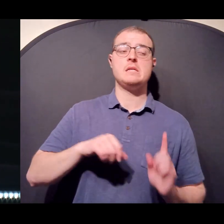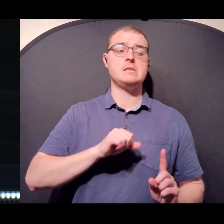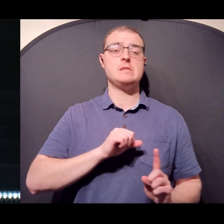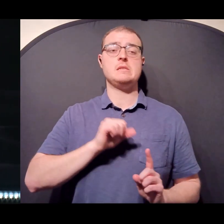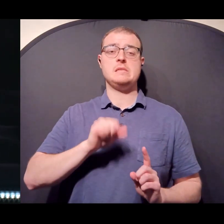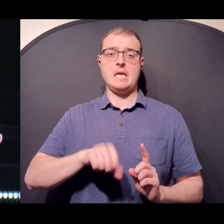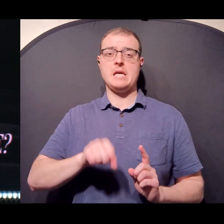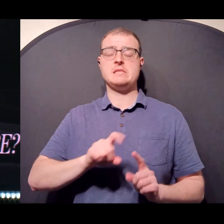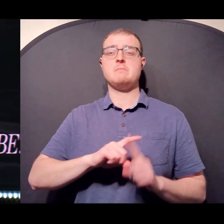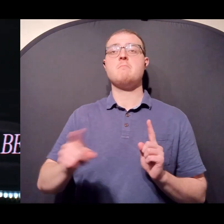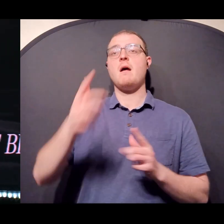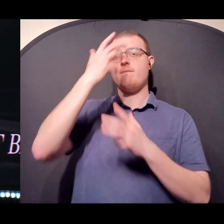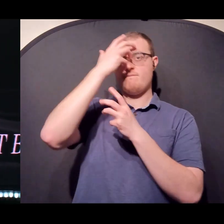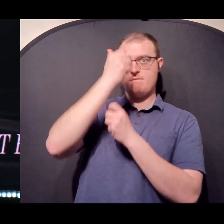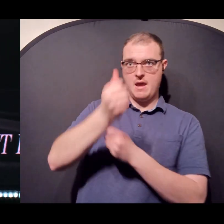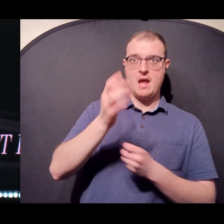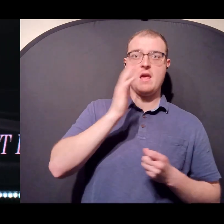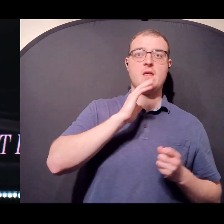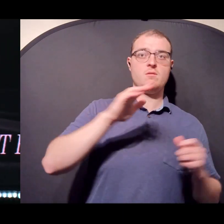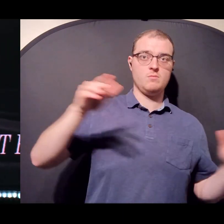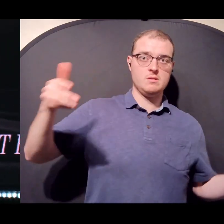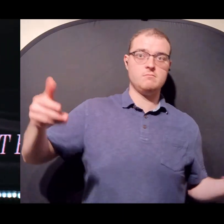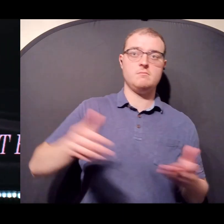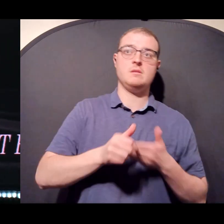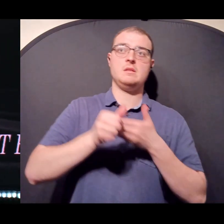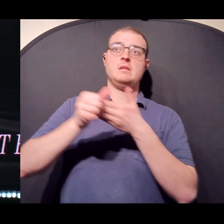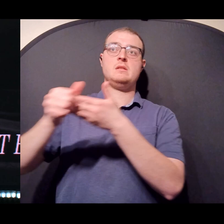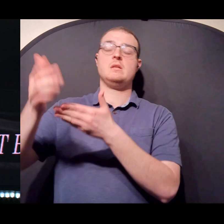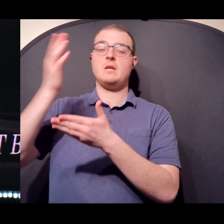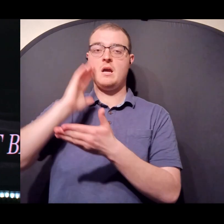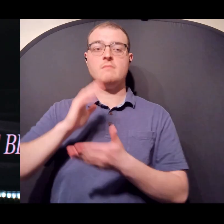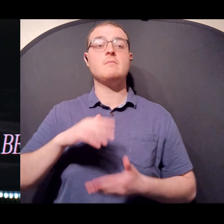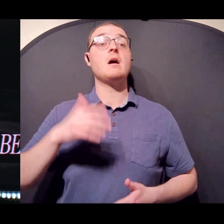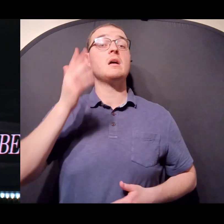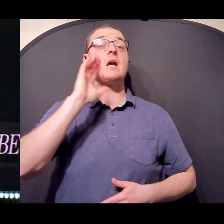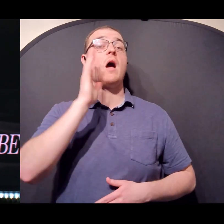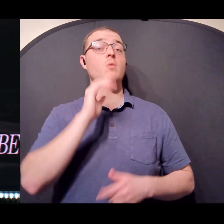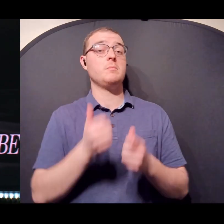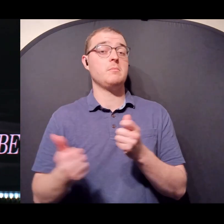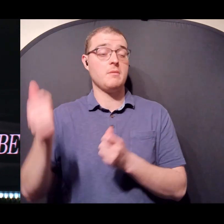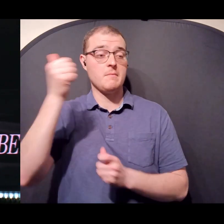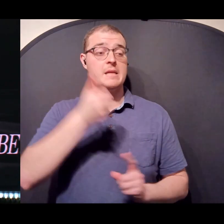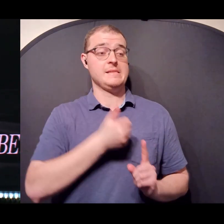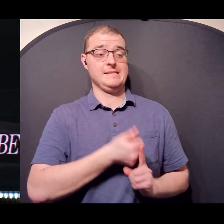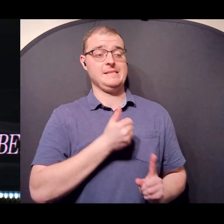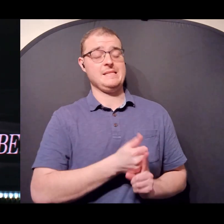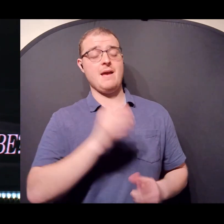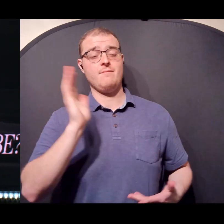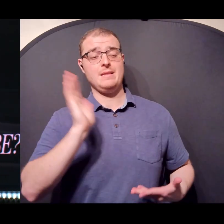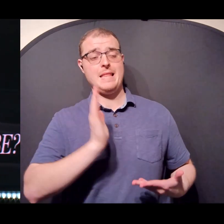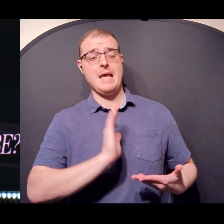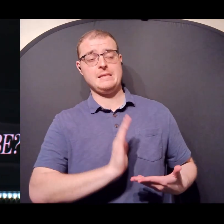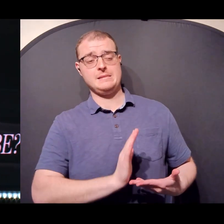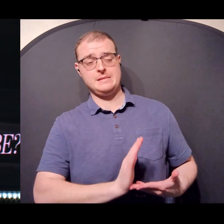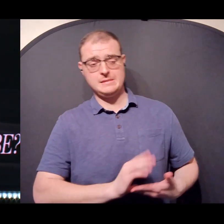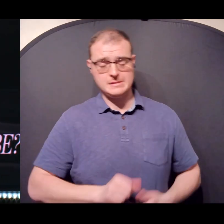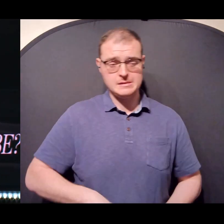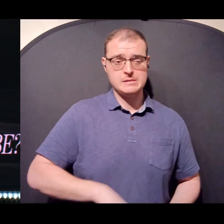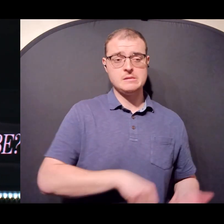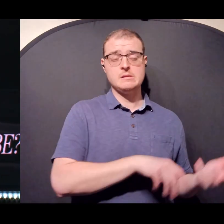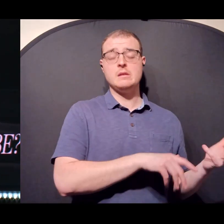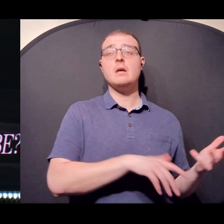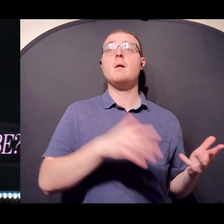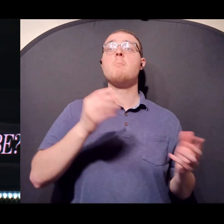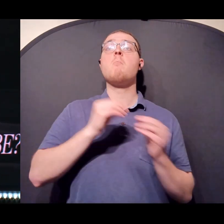sacrifice. But faith leads us to God and away from yourself. He's gonna overshadow you. It's gonna be less about you, Mary, and it's